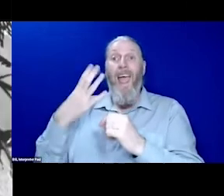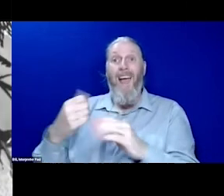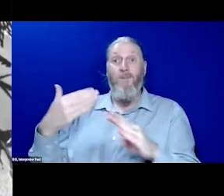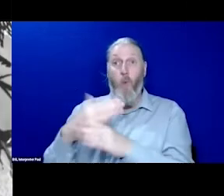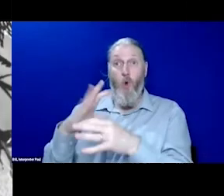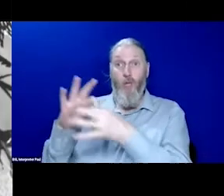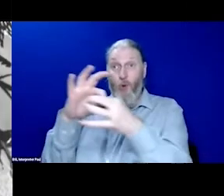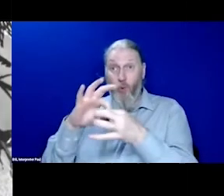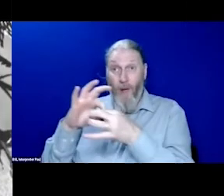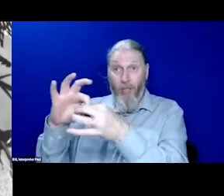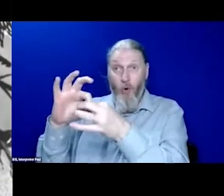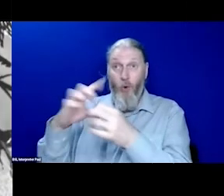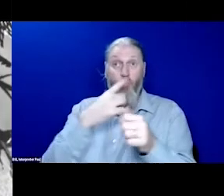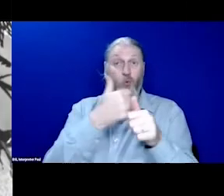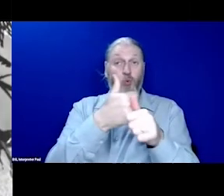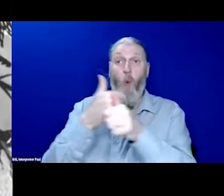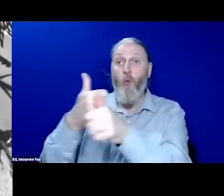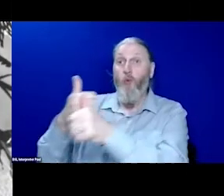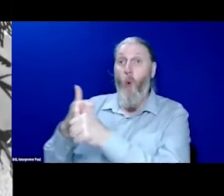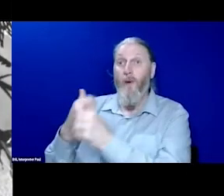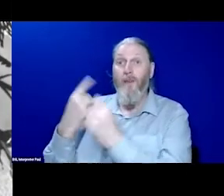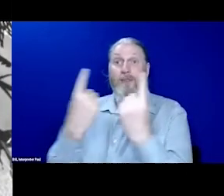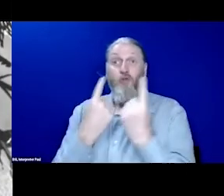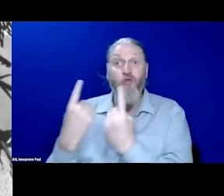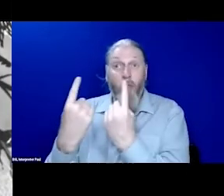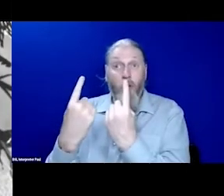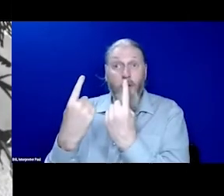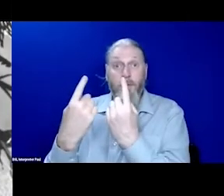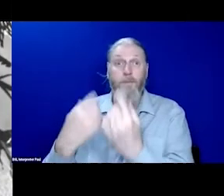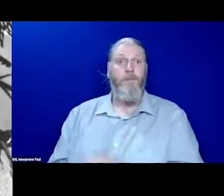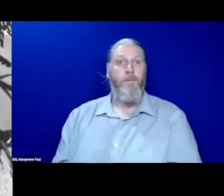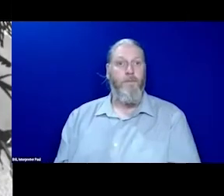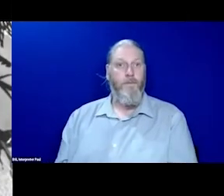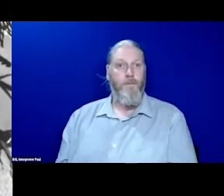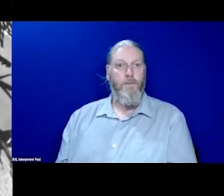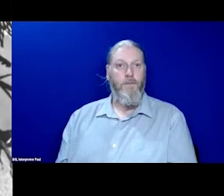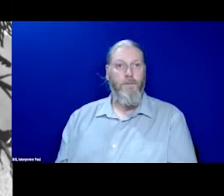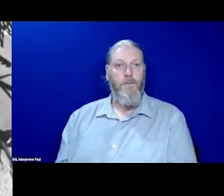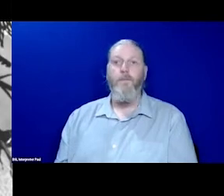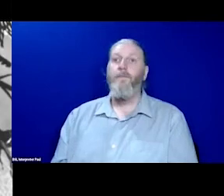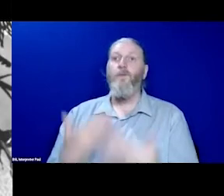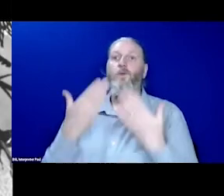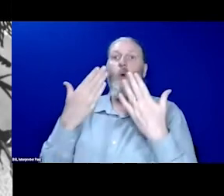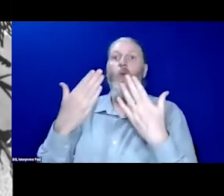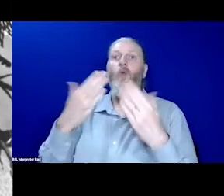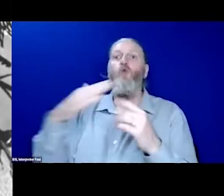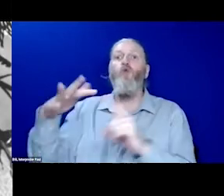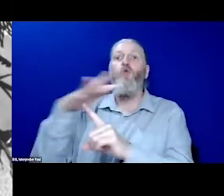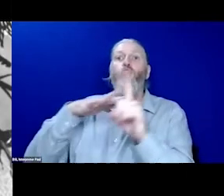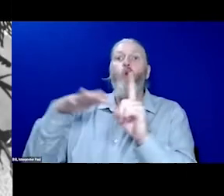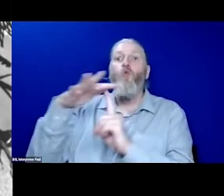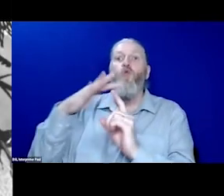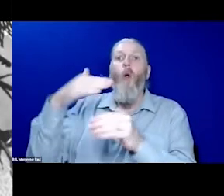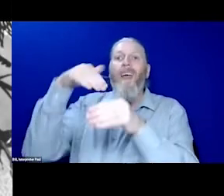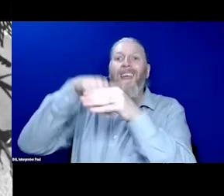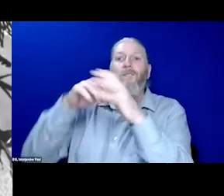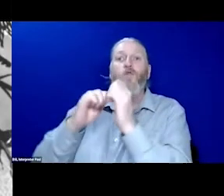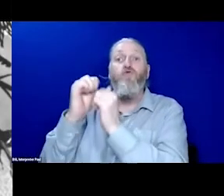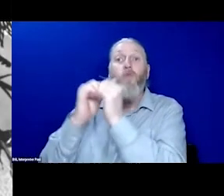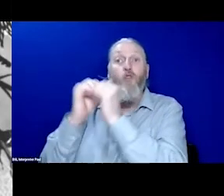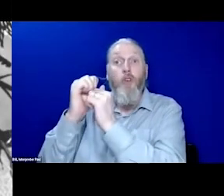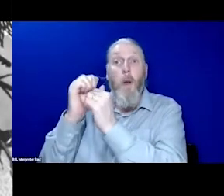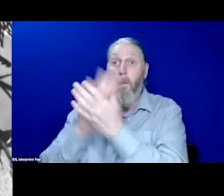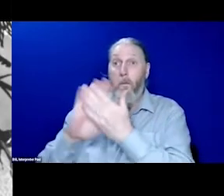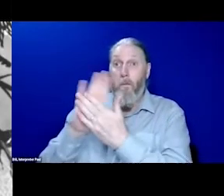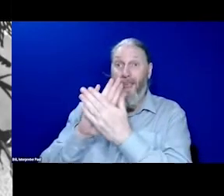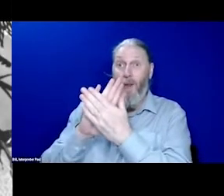slide. So this social infrastructure looks like using the places where children and young people